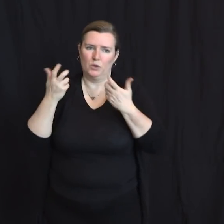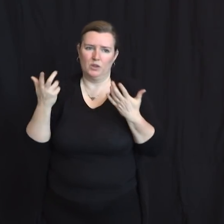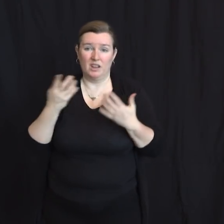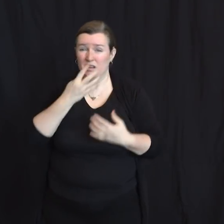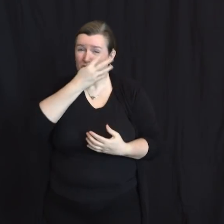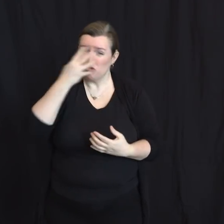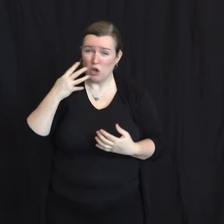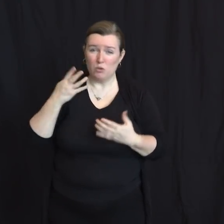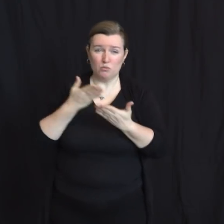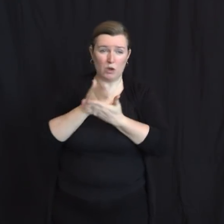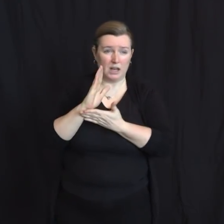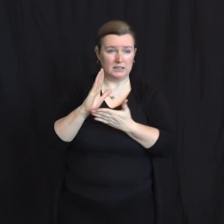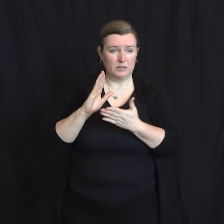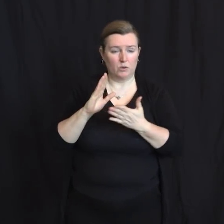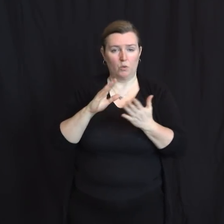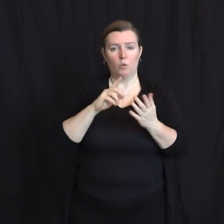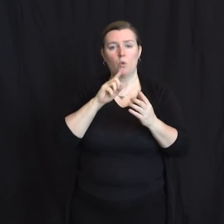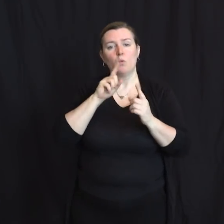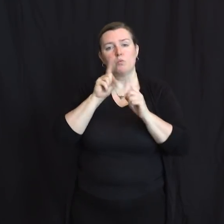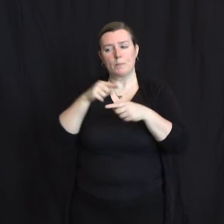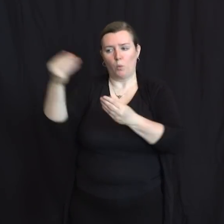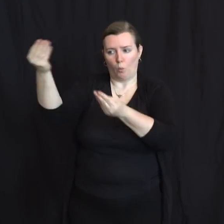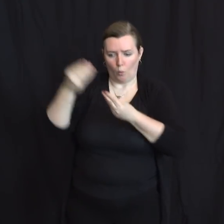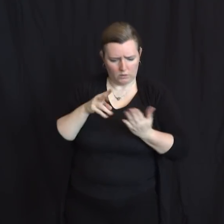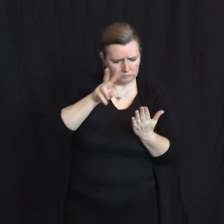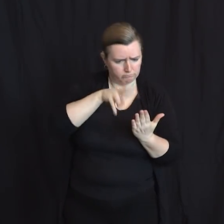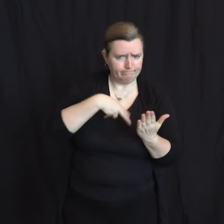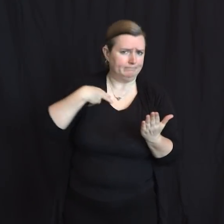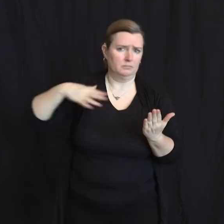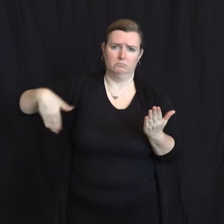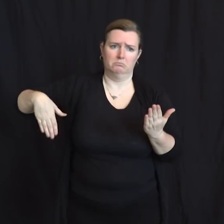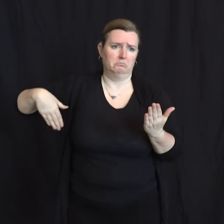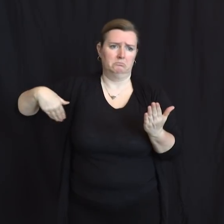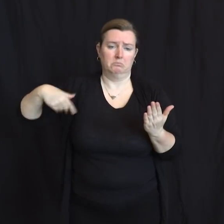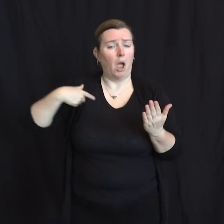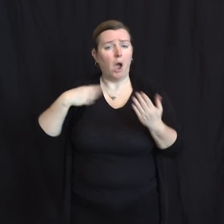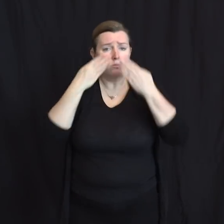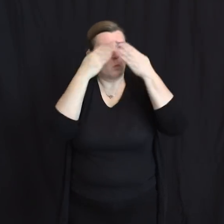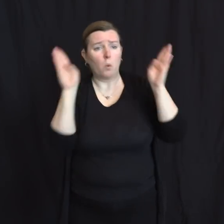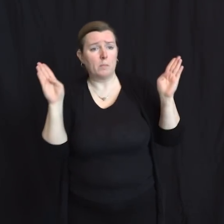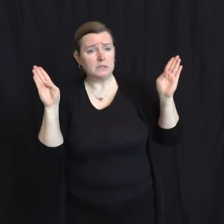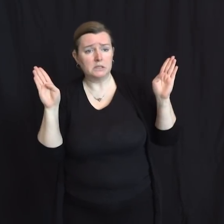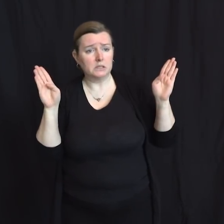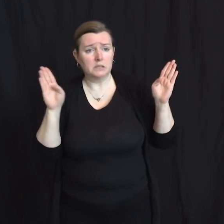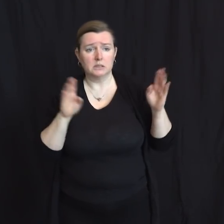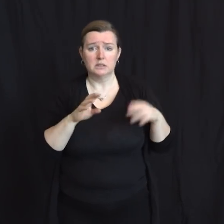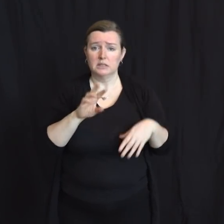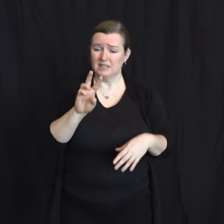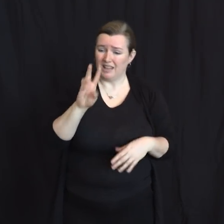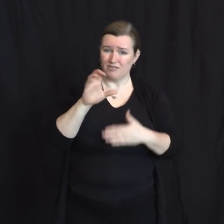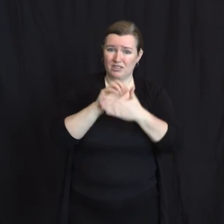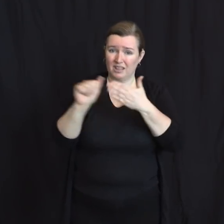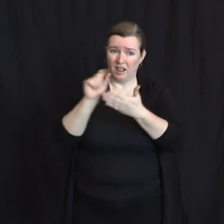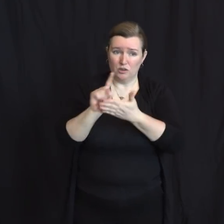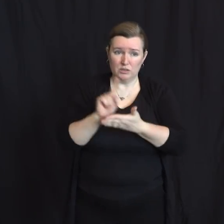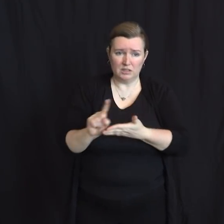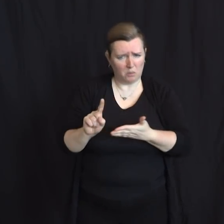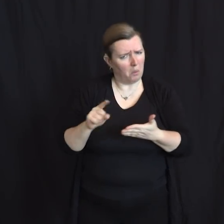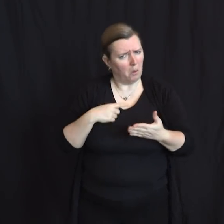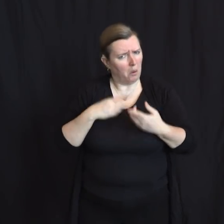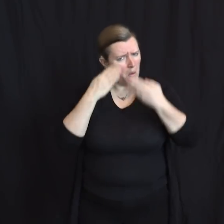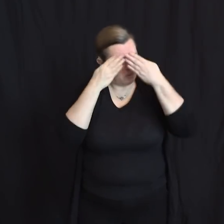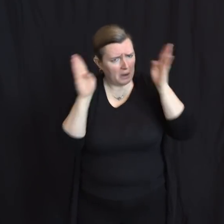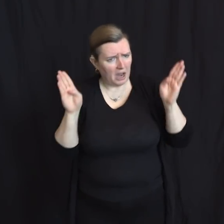group's report. I'm open-minded to the $600 a week under the theory, as I've already mentioned quite clearly, we're running out of